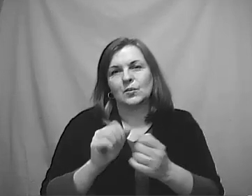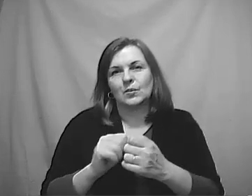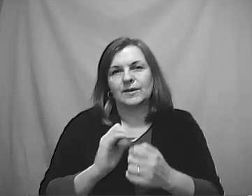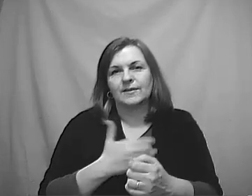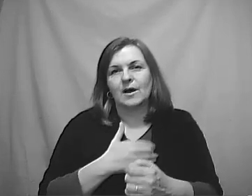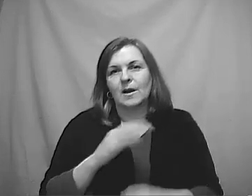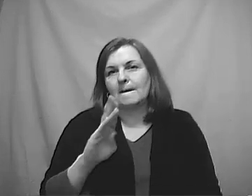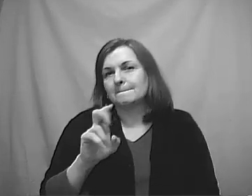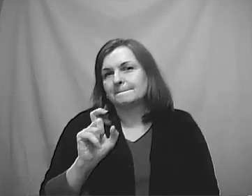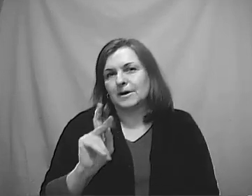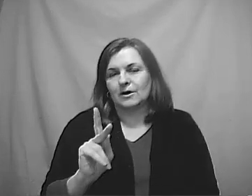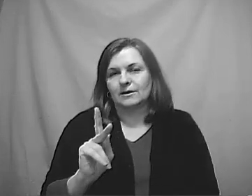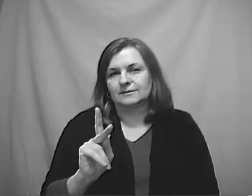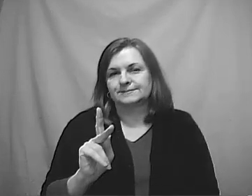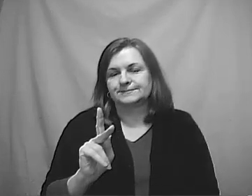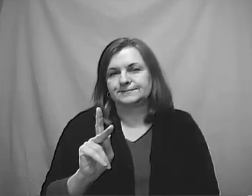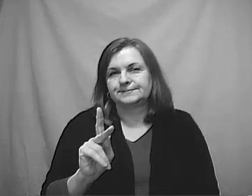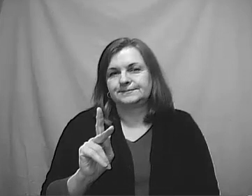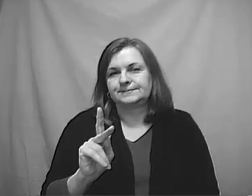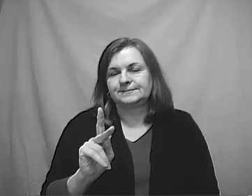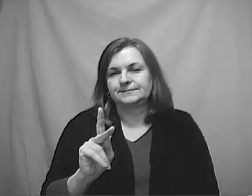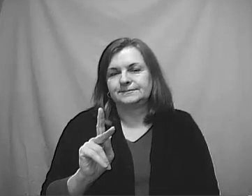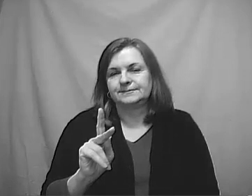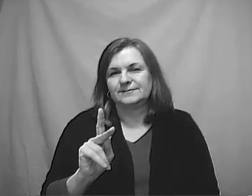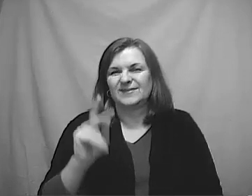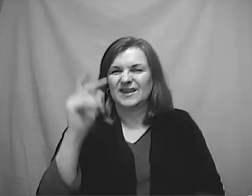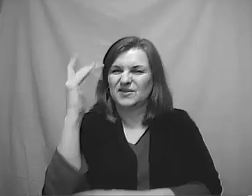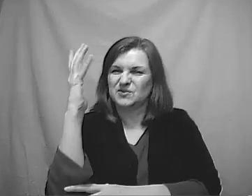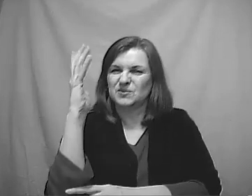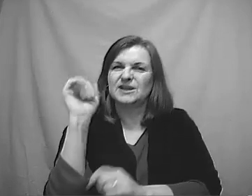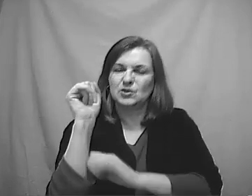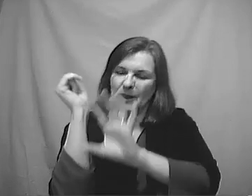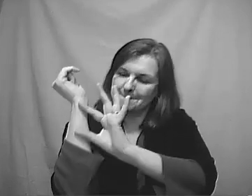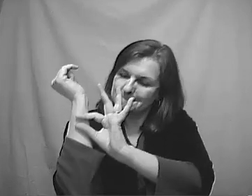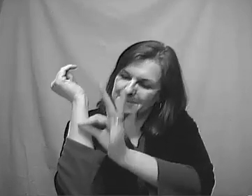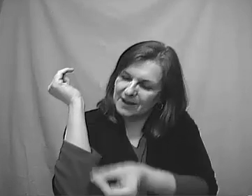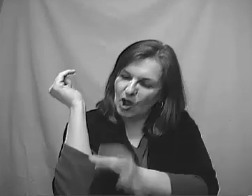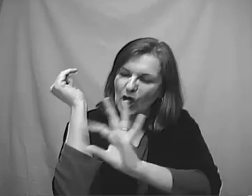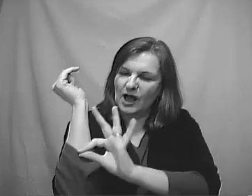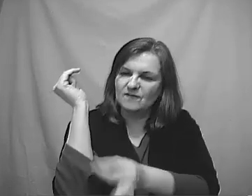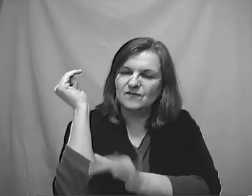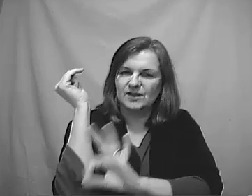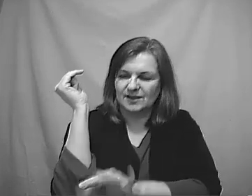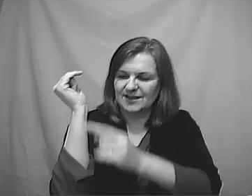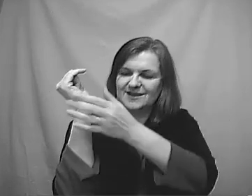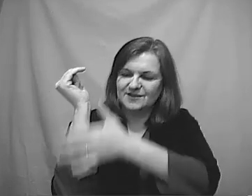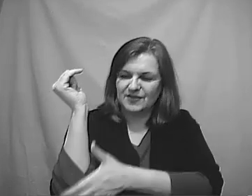here associated with our bark. So the outside, the part of the tree